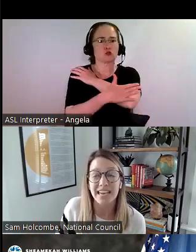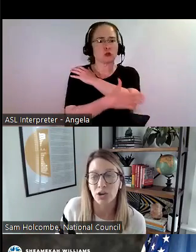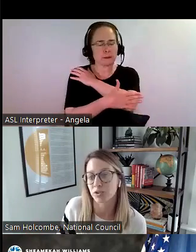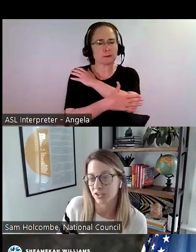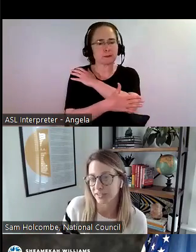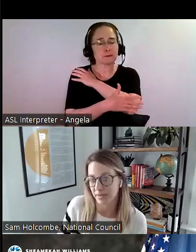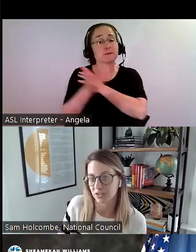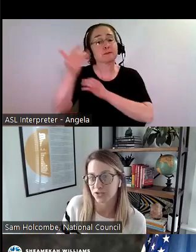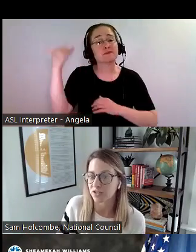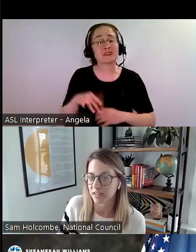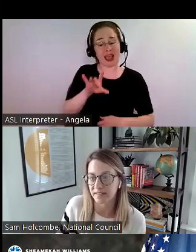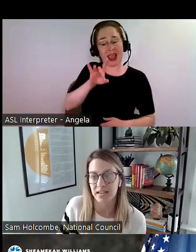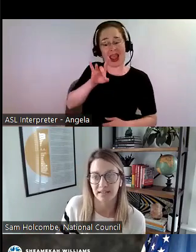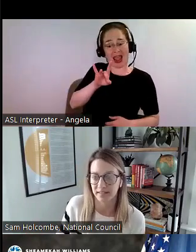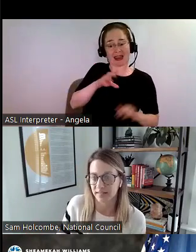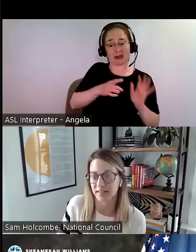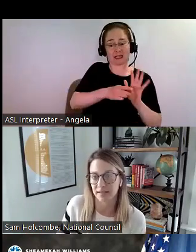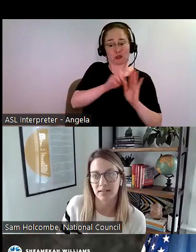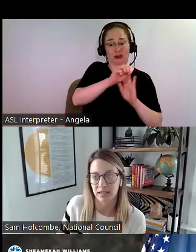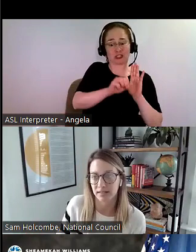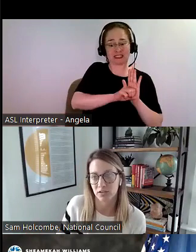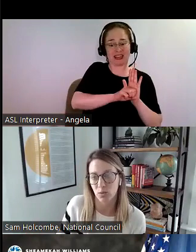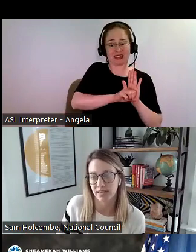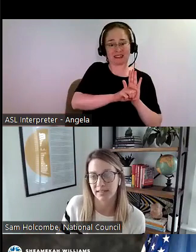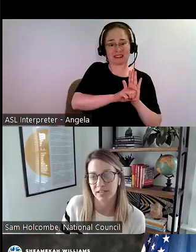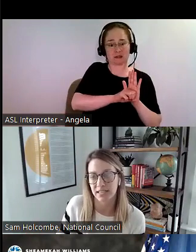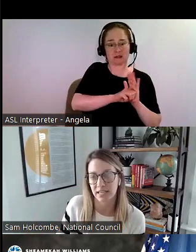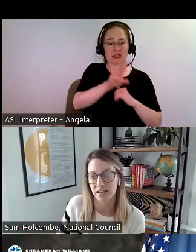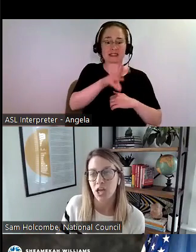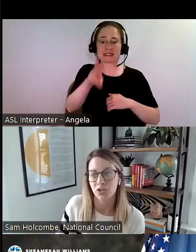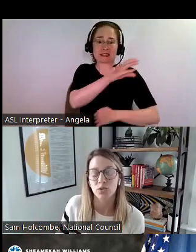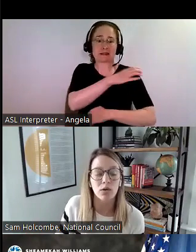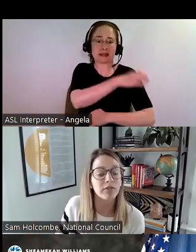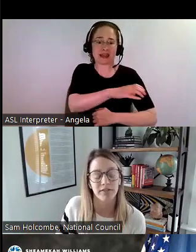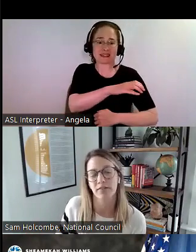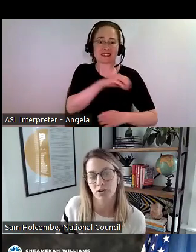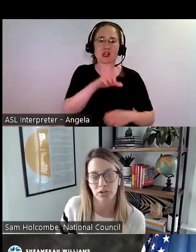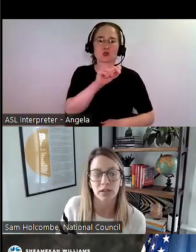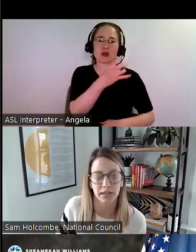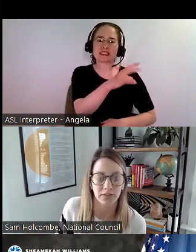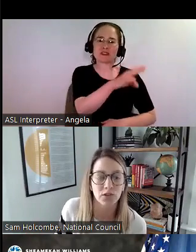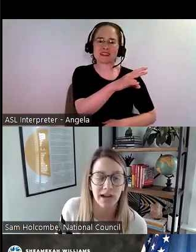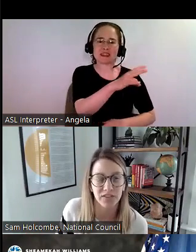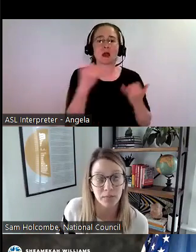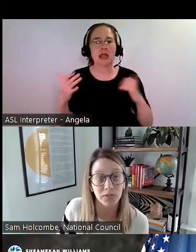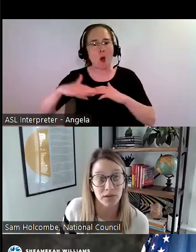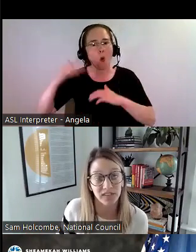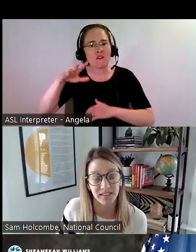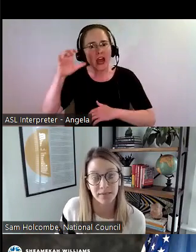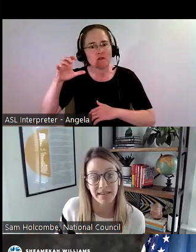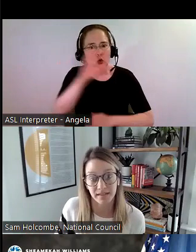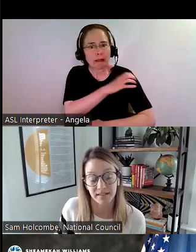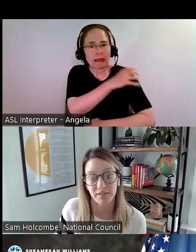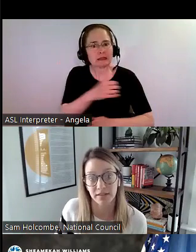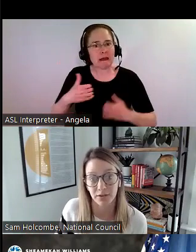going from those 8 original demonstration states and 66 clinics in 2017 to over 500 clinics who have some